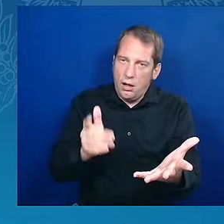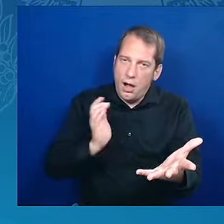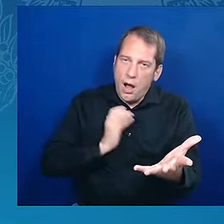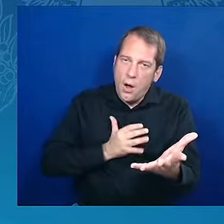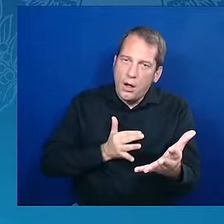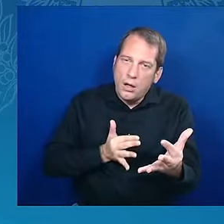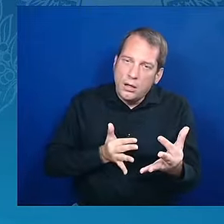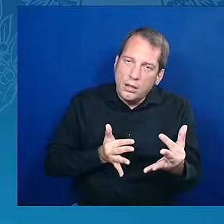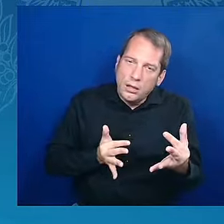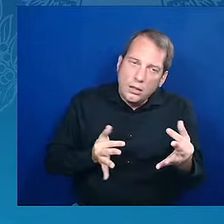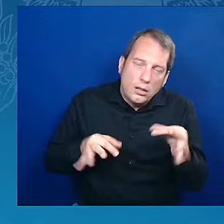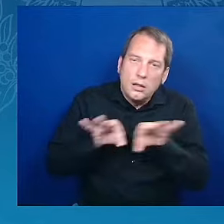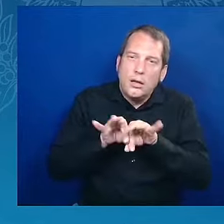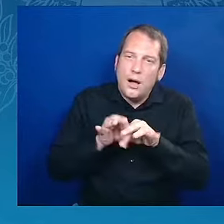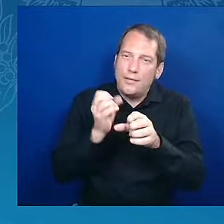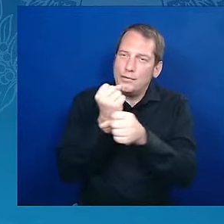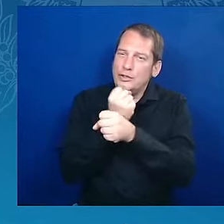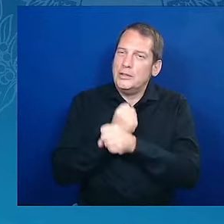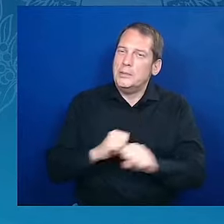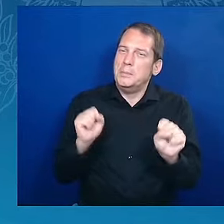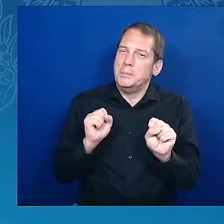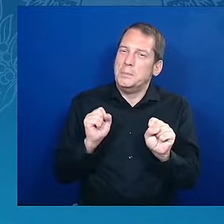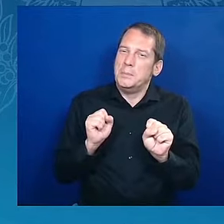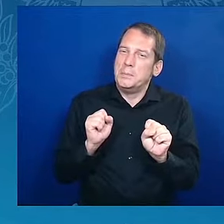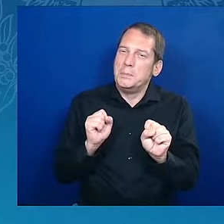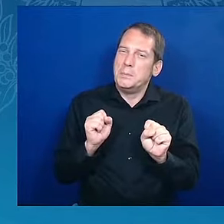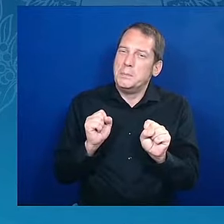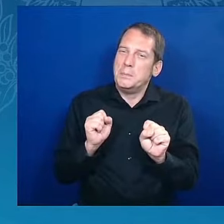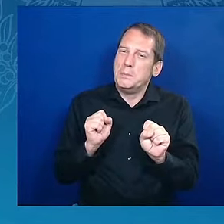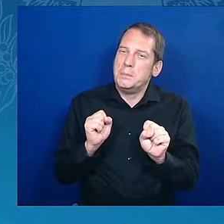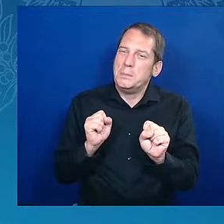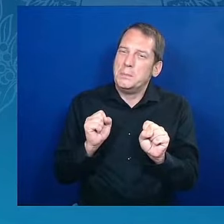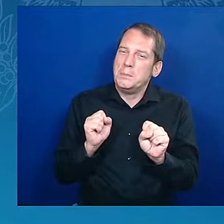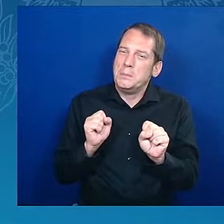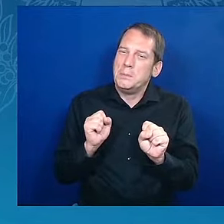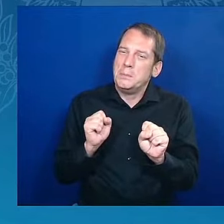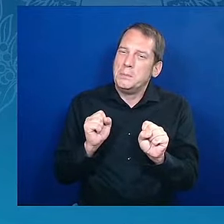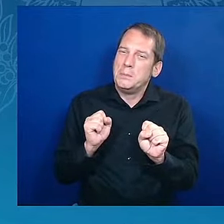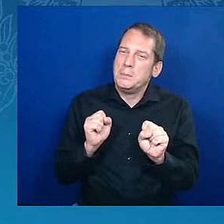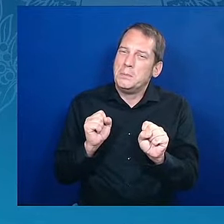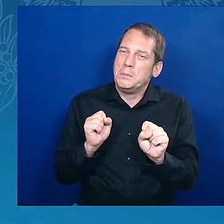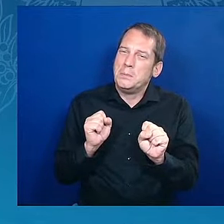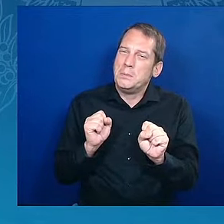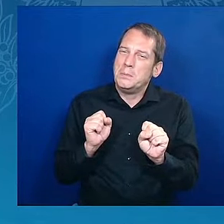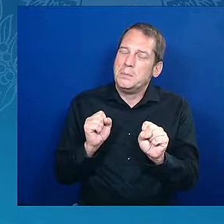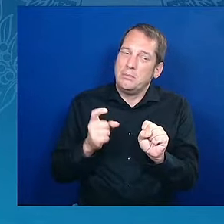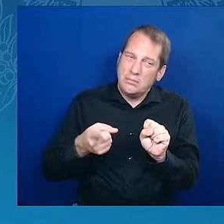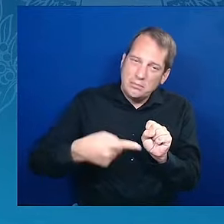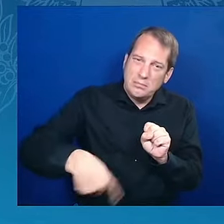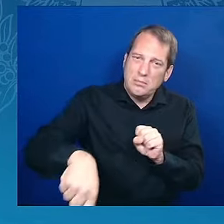of leaders, I say, bring it on.